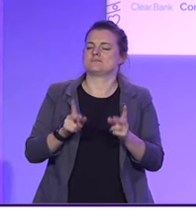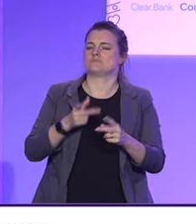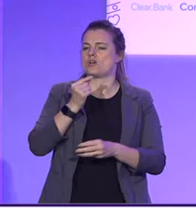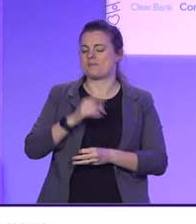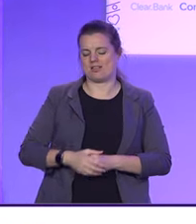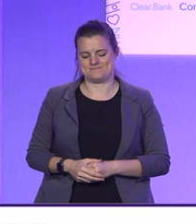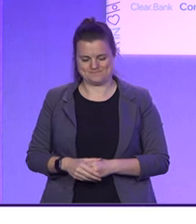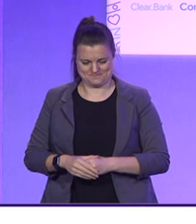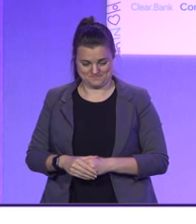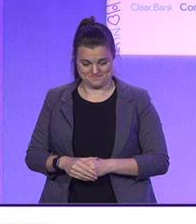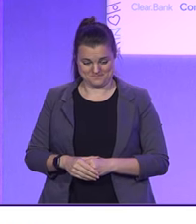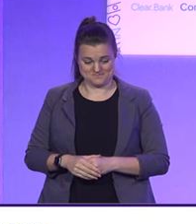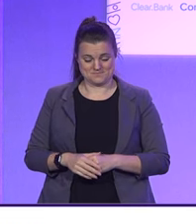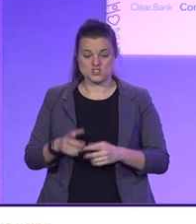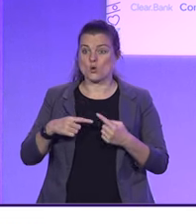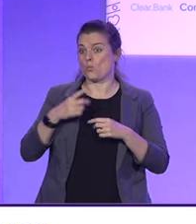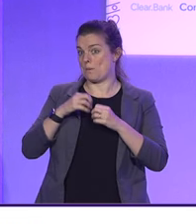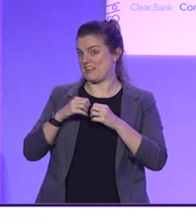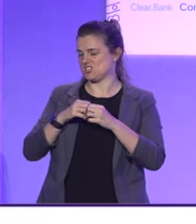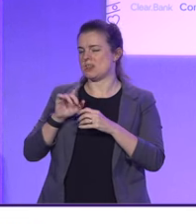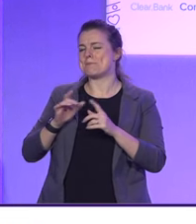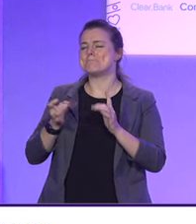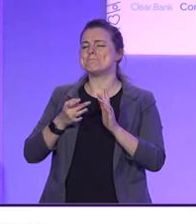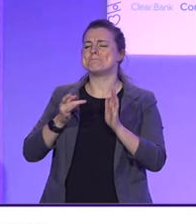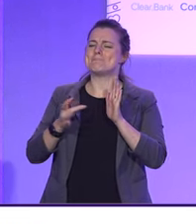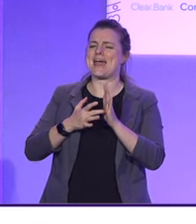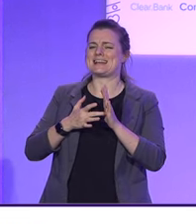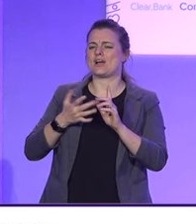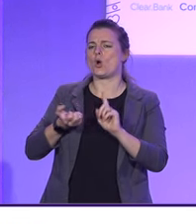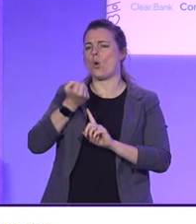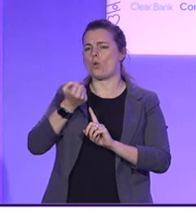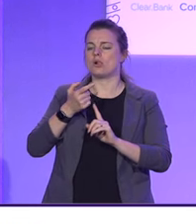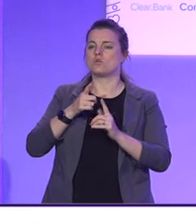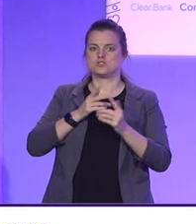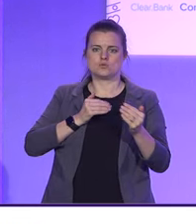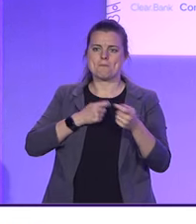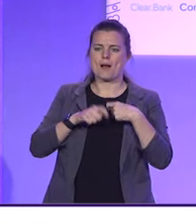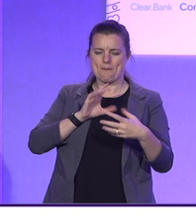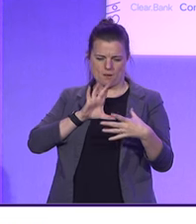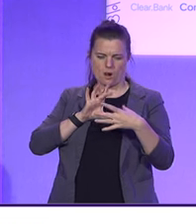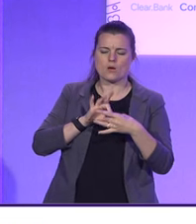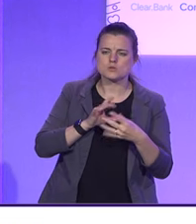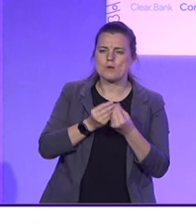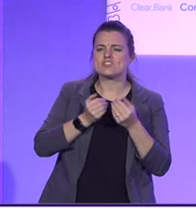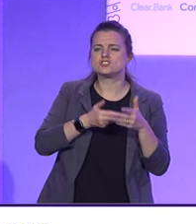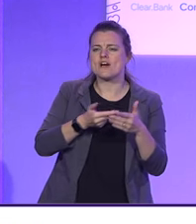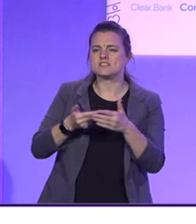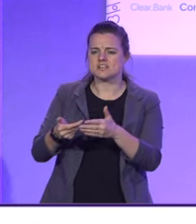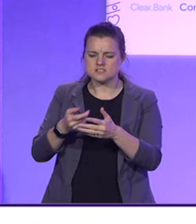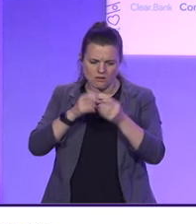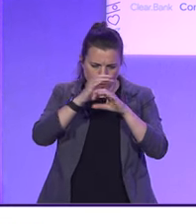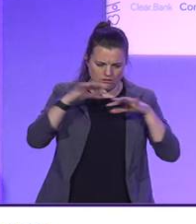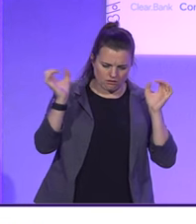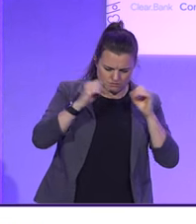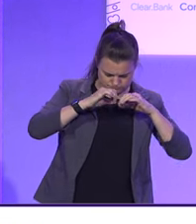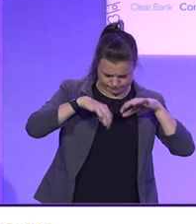So as we've kind of mentioned already, our main goal was to get exposure to new services, patterns and practices. And